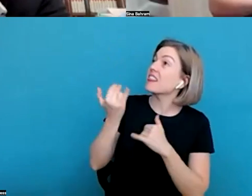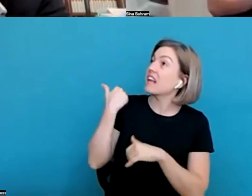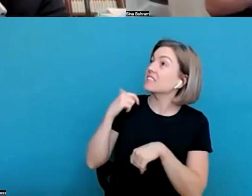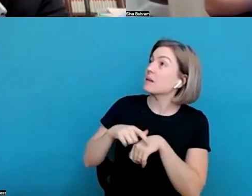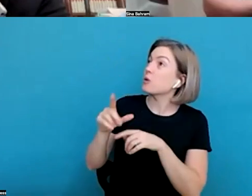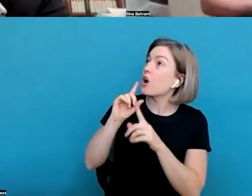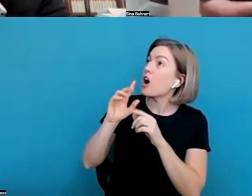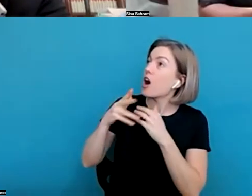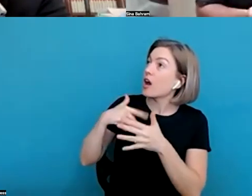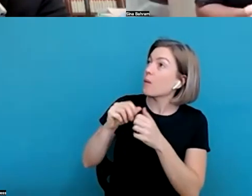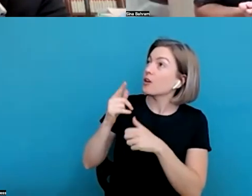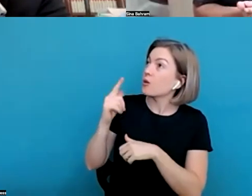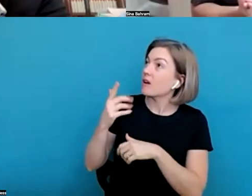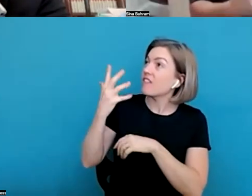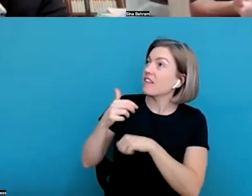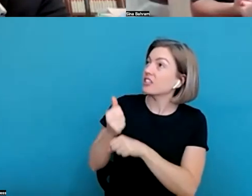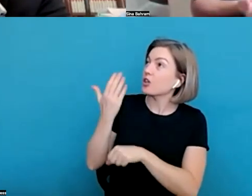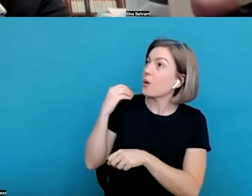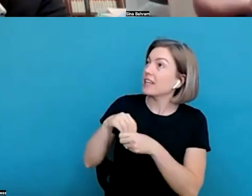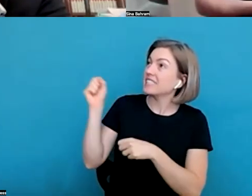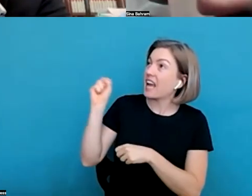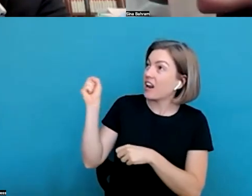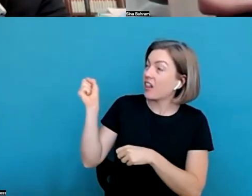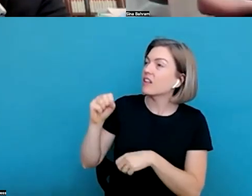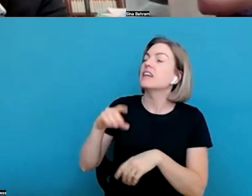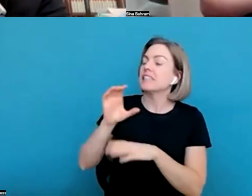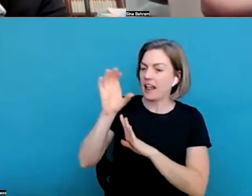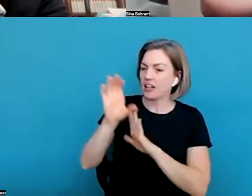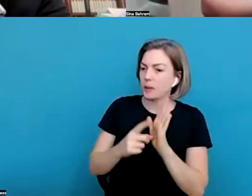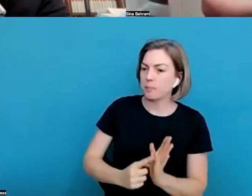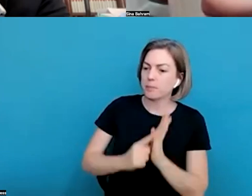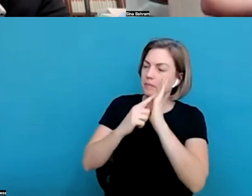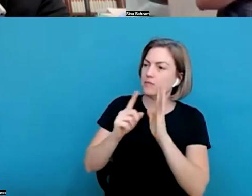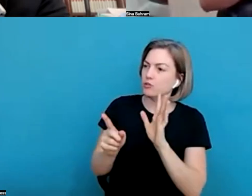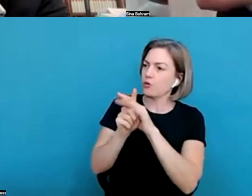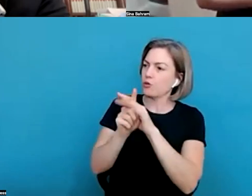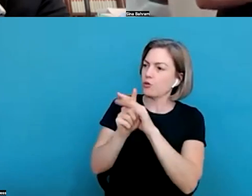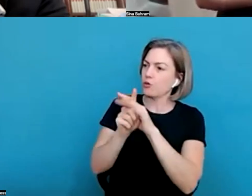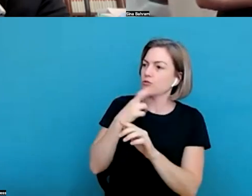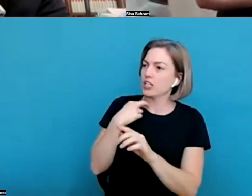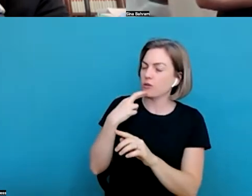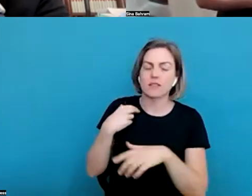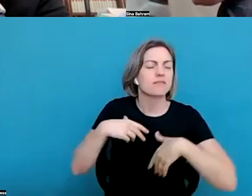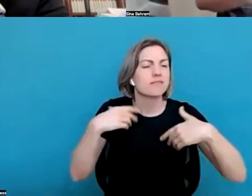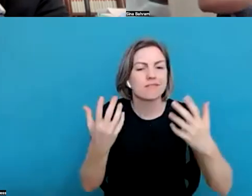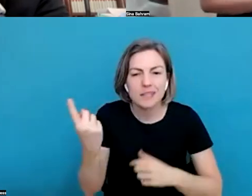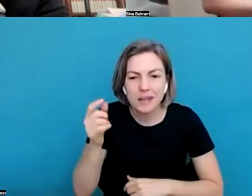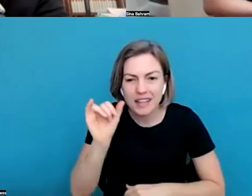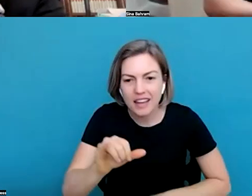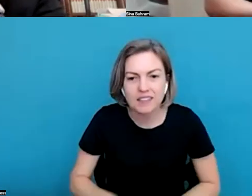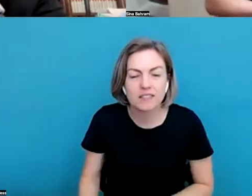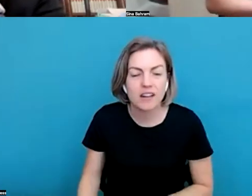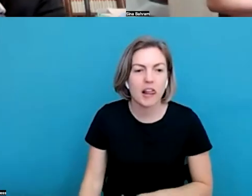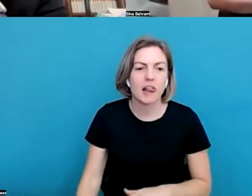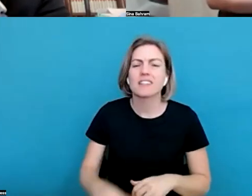was about 5 years ago. It was in Seattle, and your calendar shows this restaurant, right? Something along those lines. Again, not